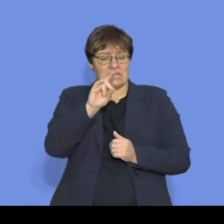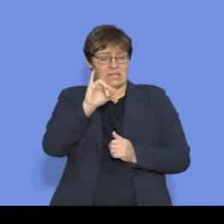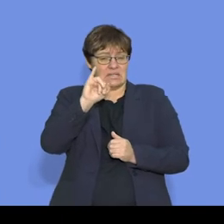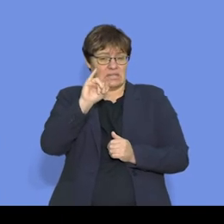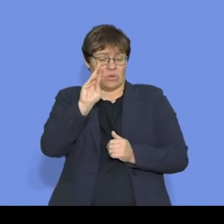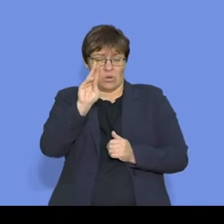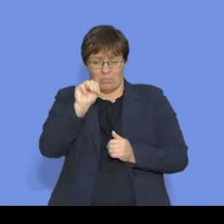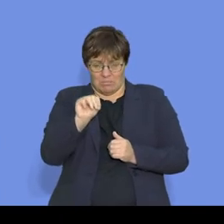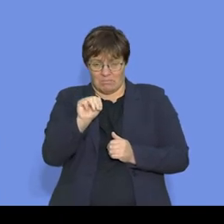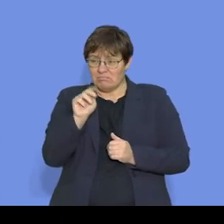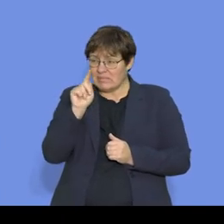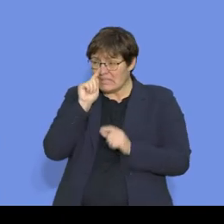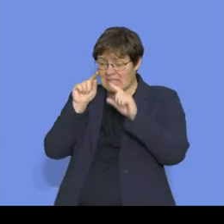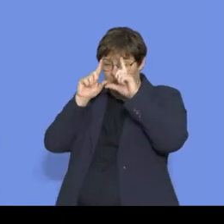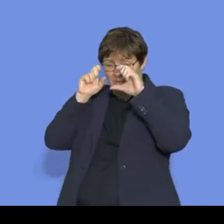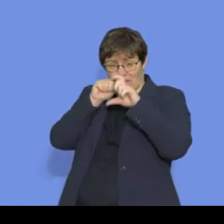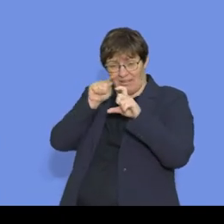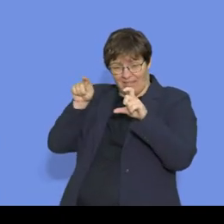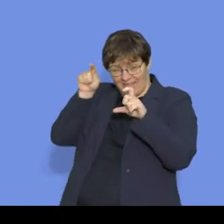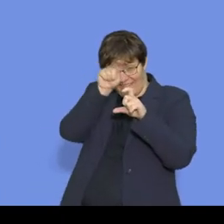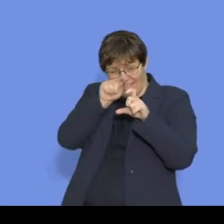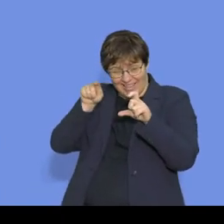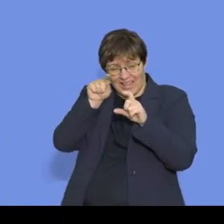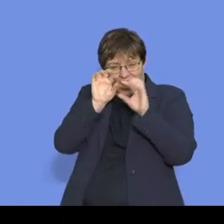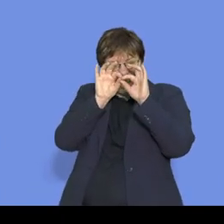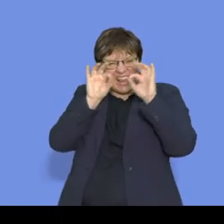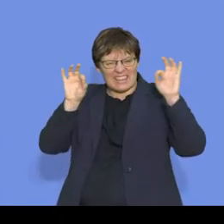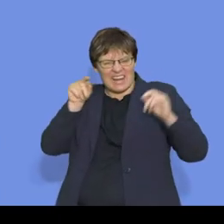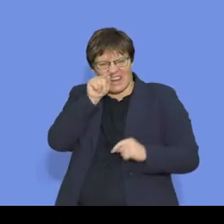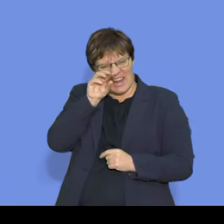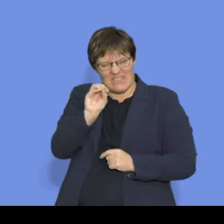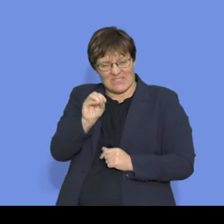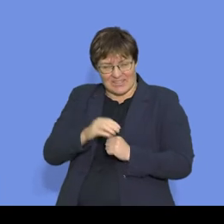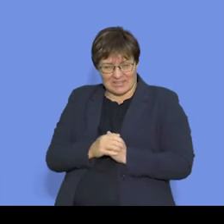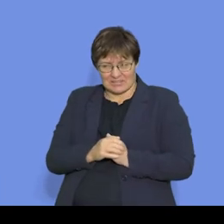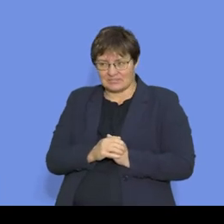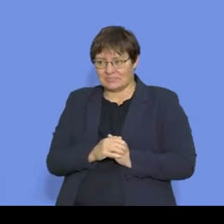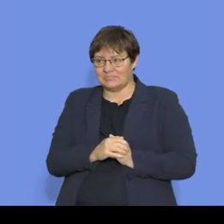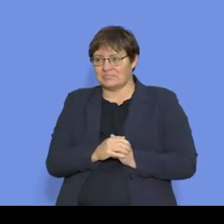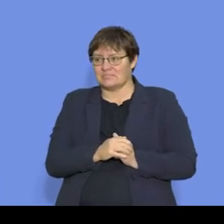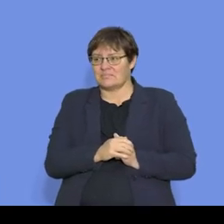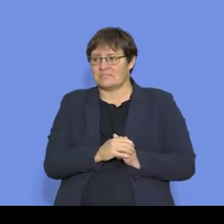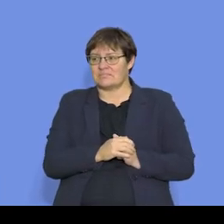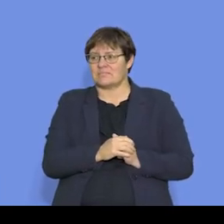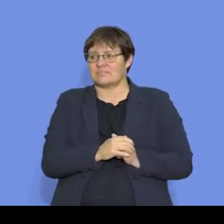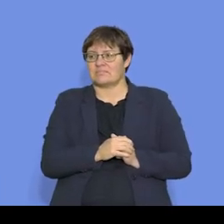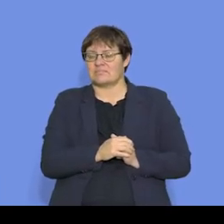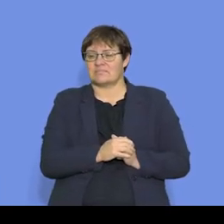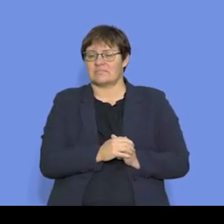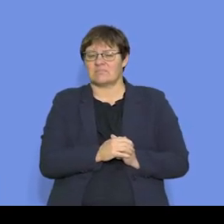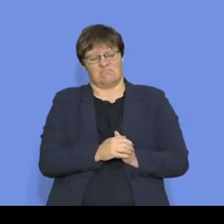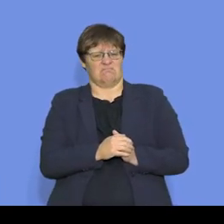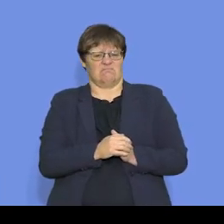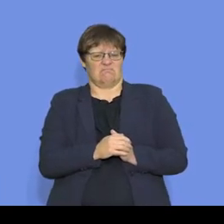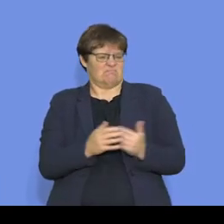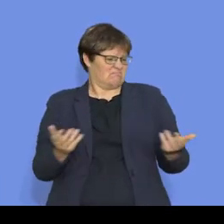the picture, that is this thin layer of iridium. And